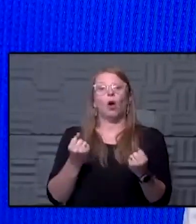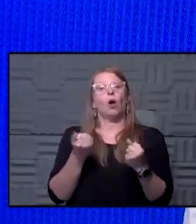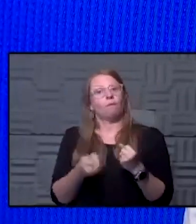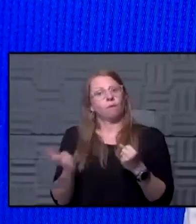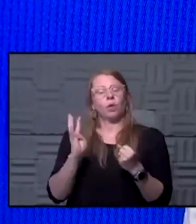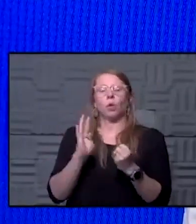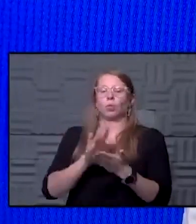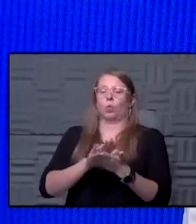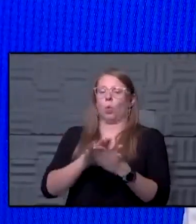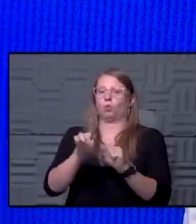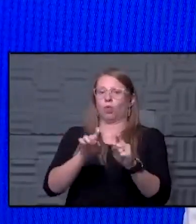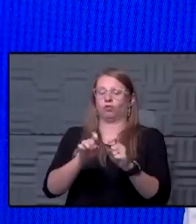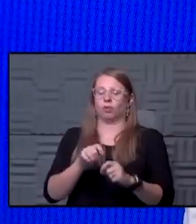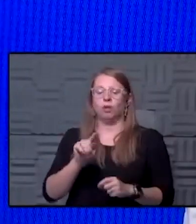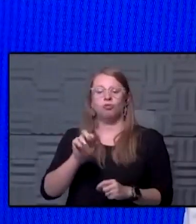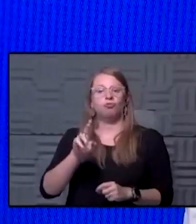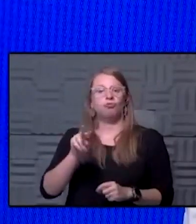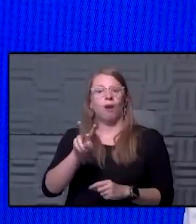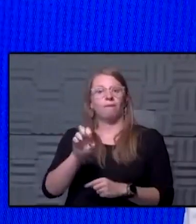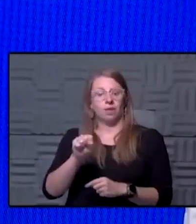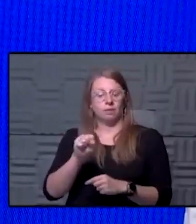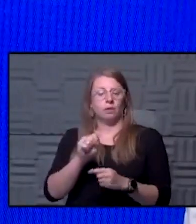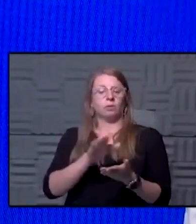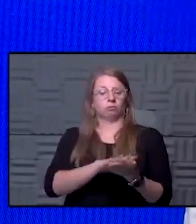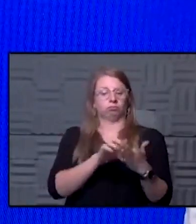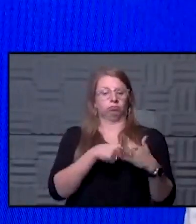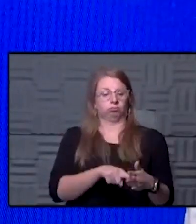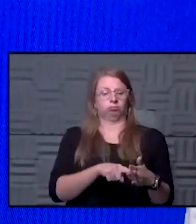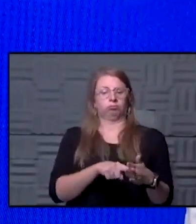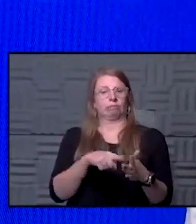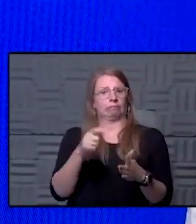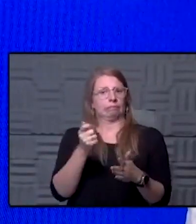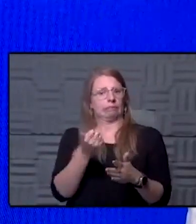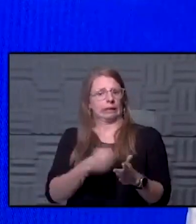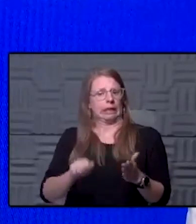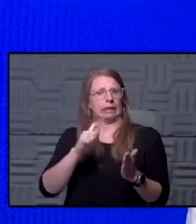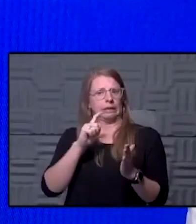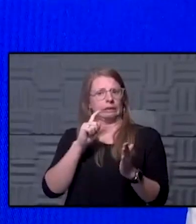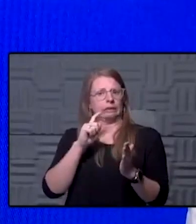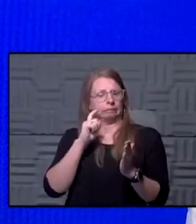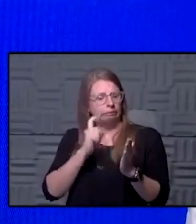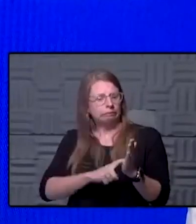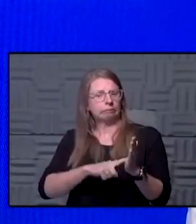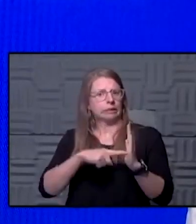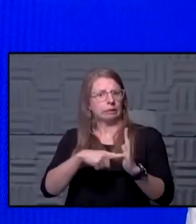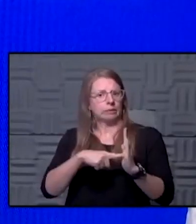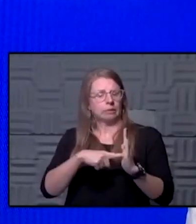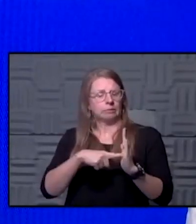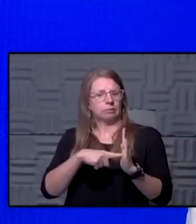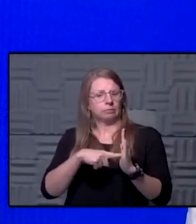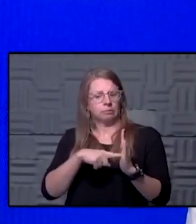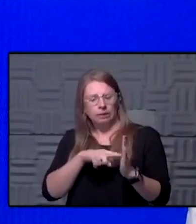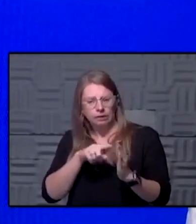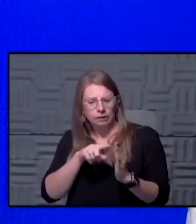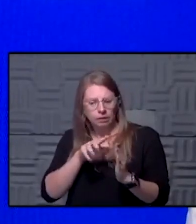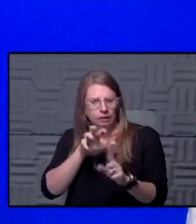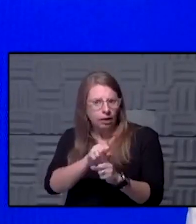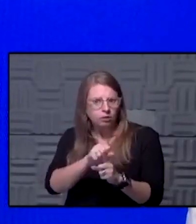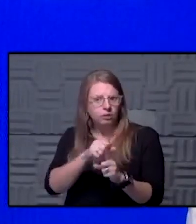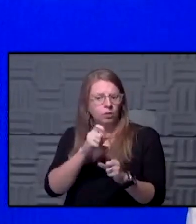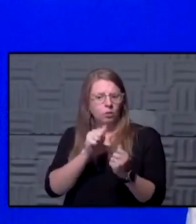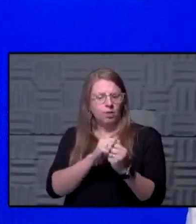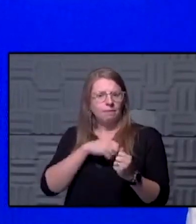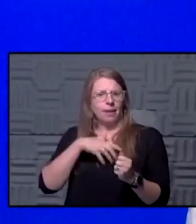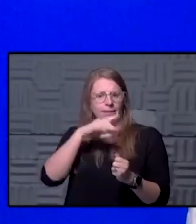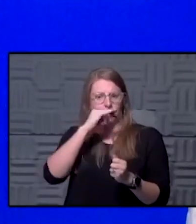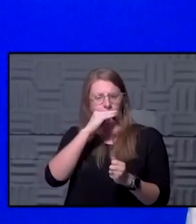school questions. So, All right. Travis, he says, with school in session, any signs or symptoms I should look for initially for my kids? I'm really concerned about them